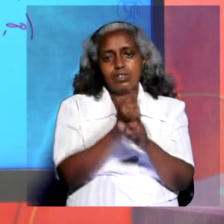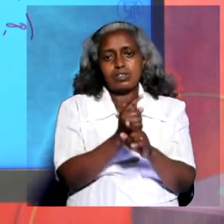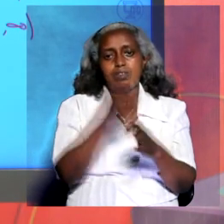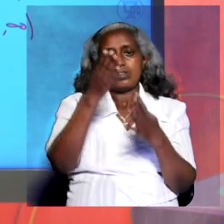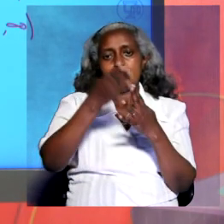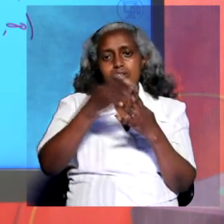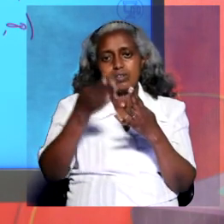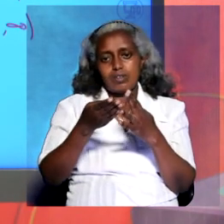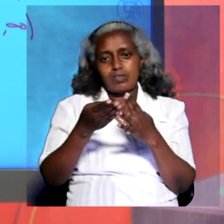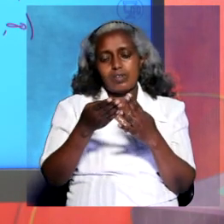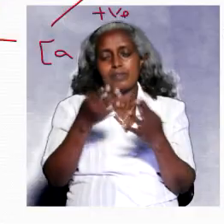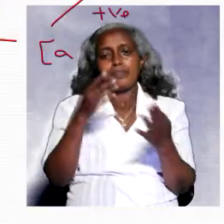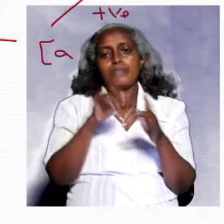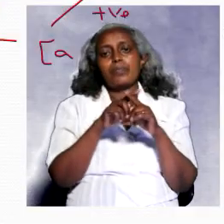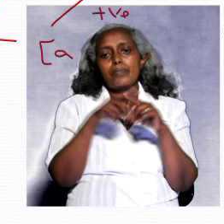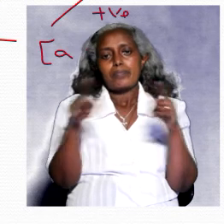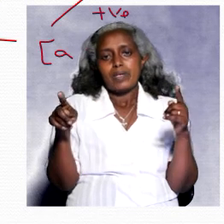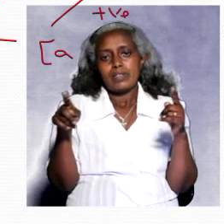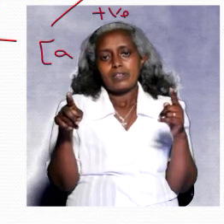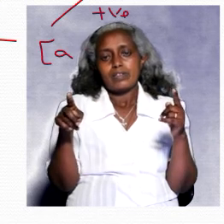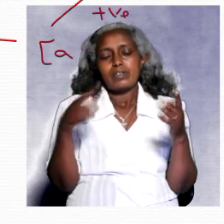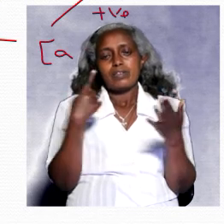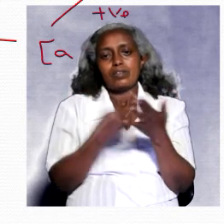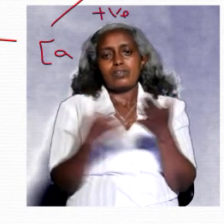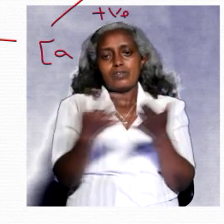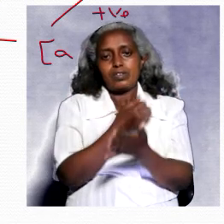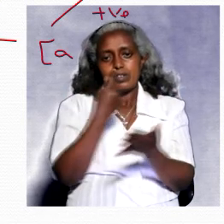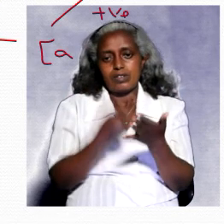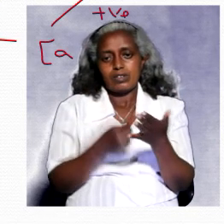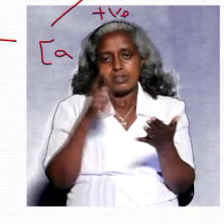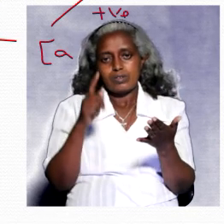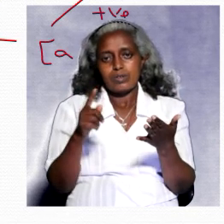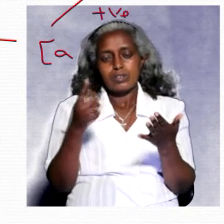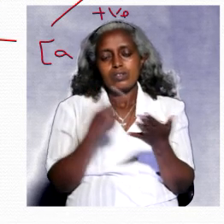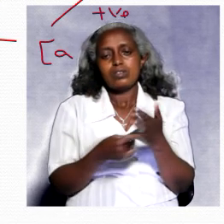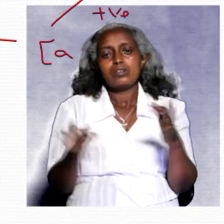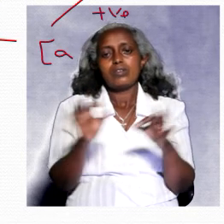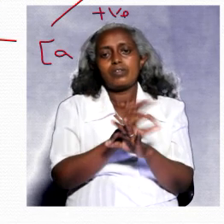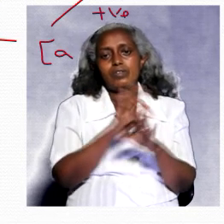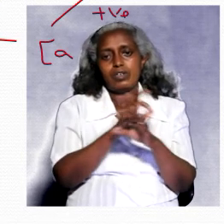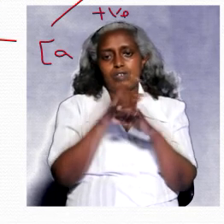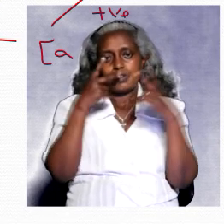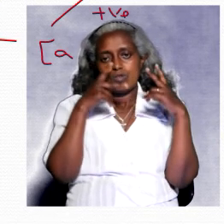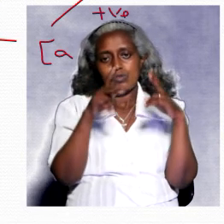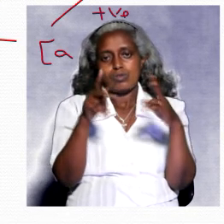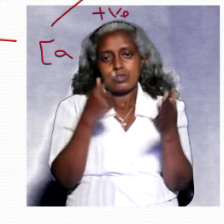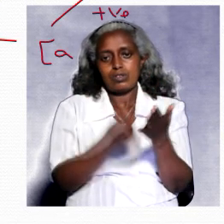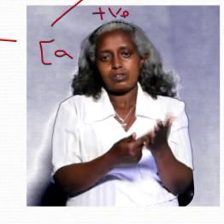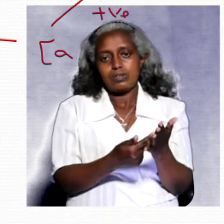interval. But if you take this one, this function, look this.